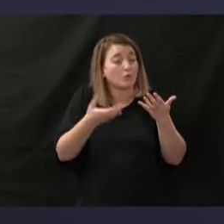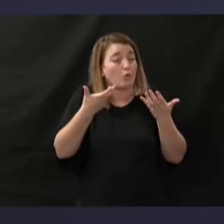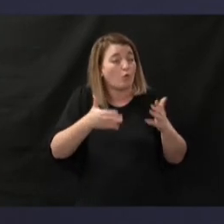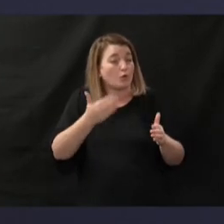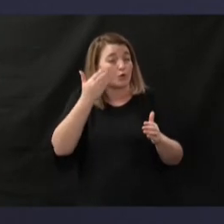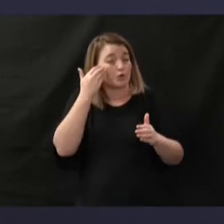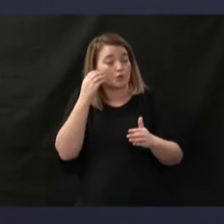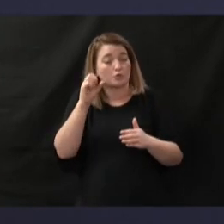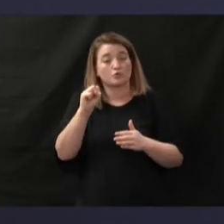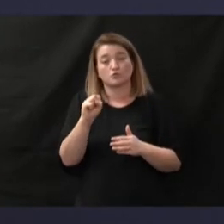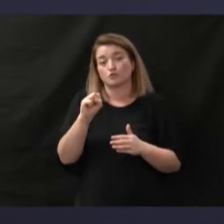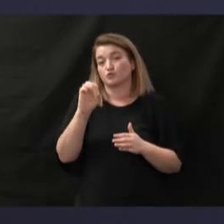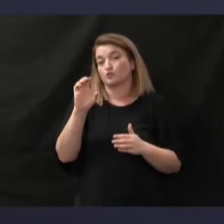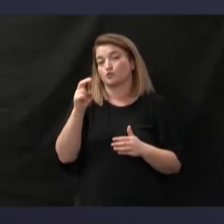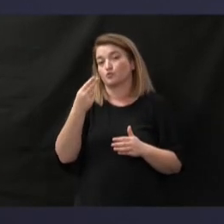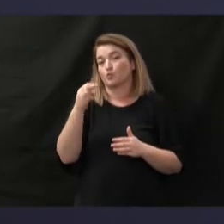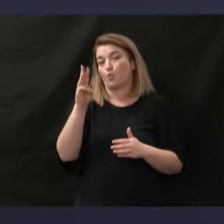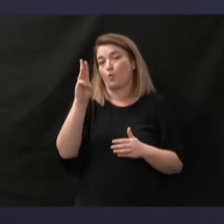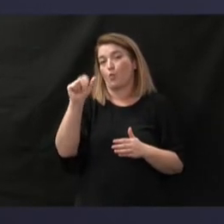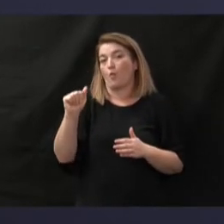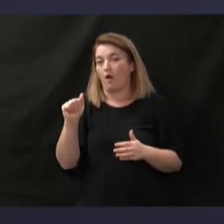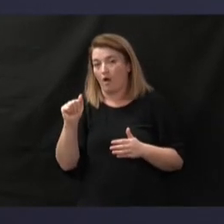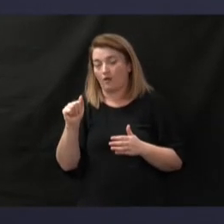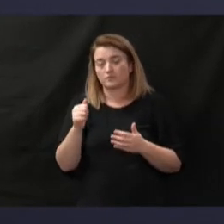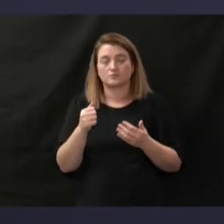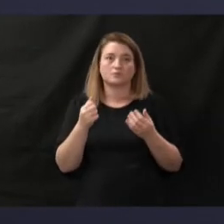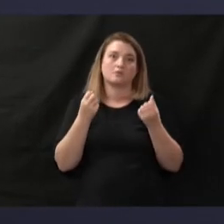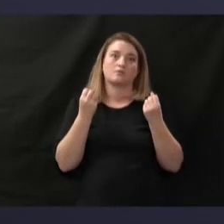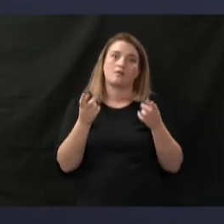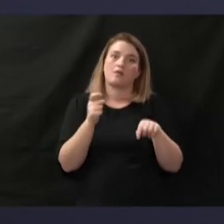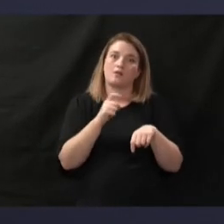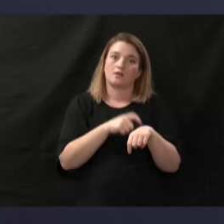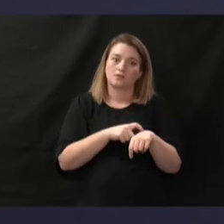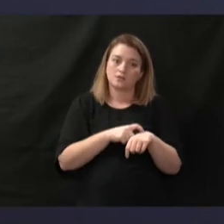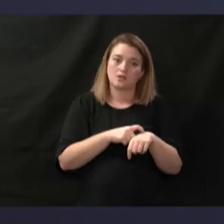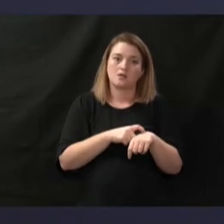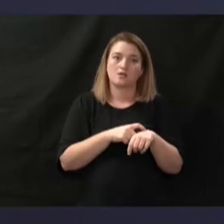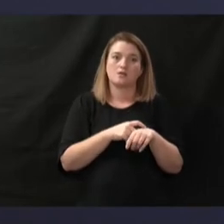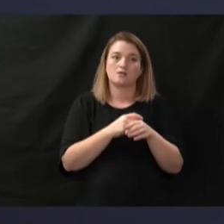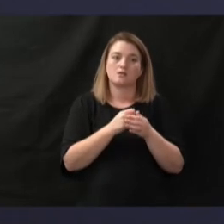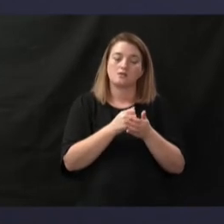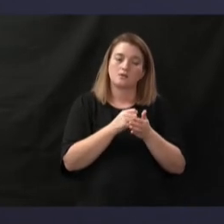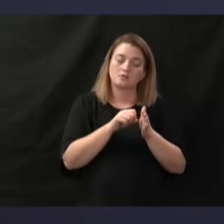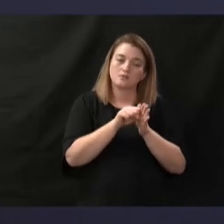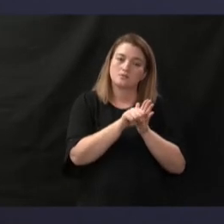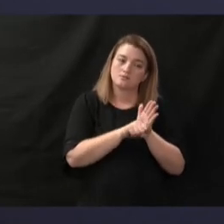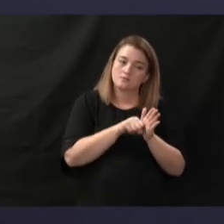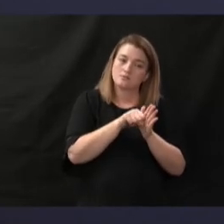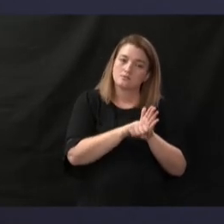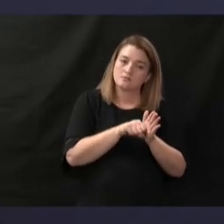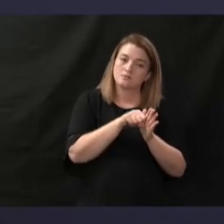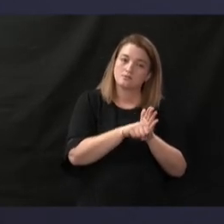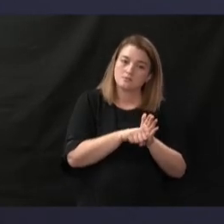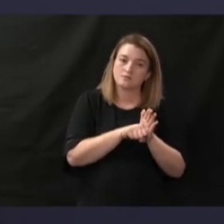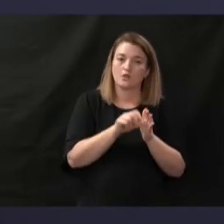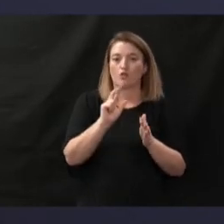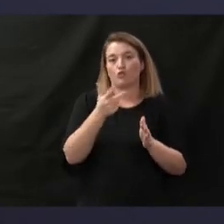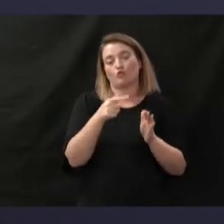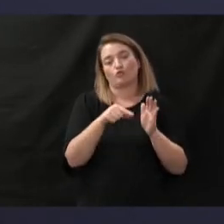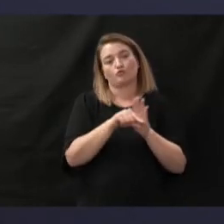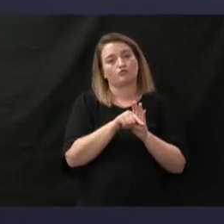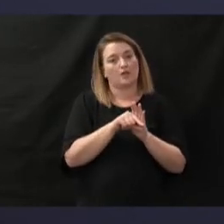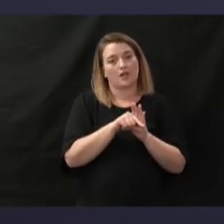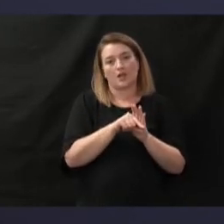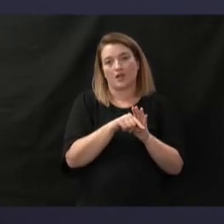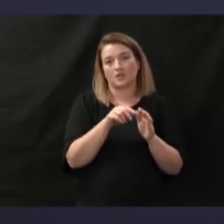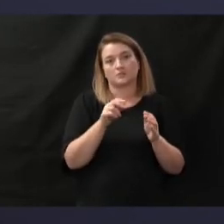We spend a lot of time on schwa sound in third grade, particularly when you talk about A at the beginning. You know, most